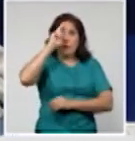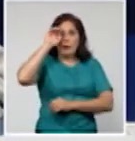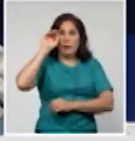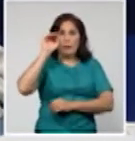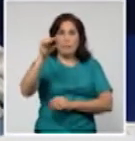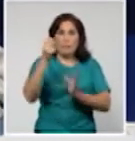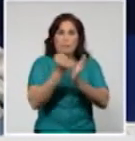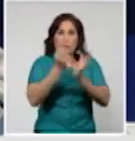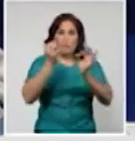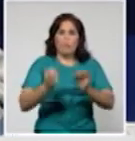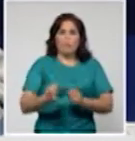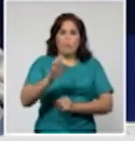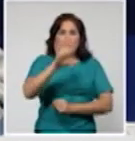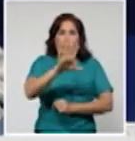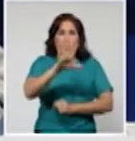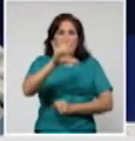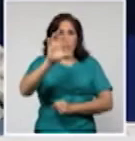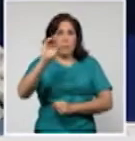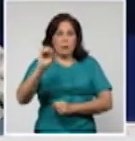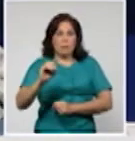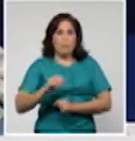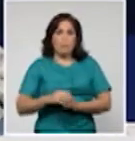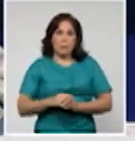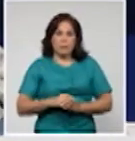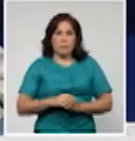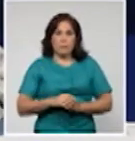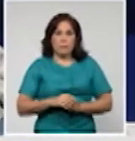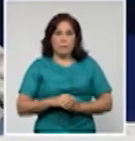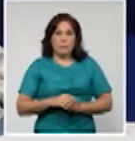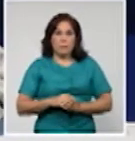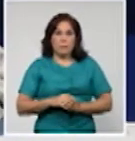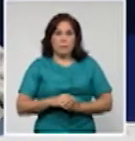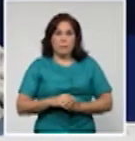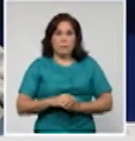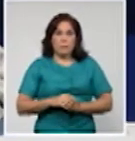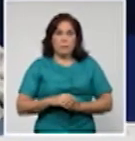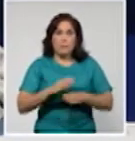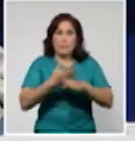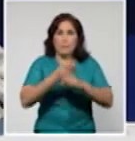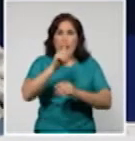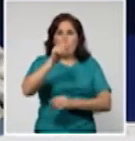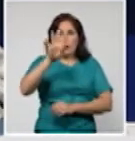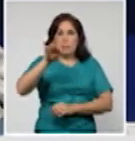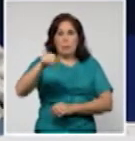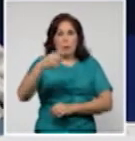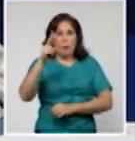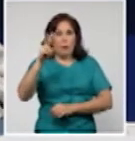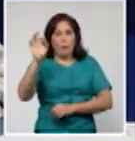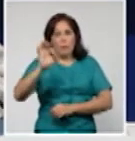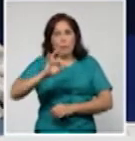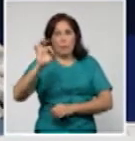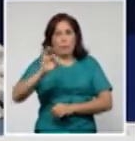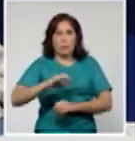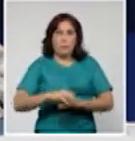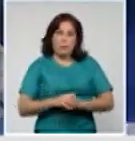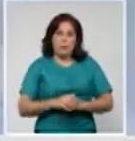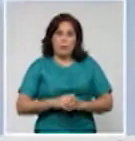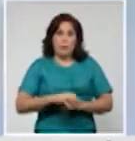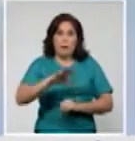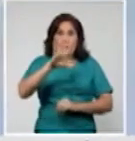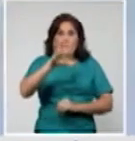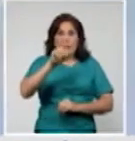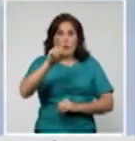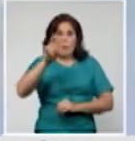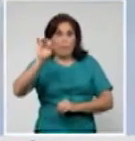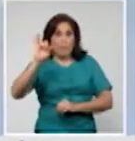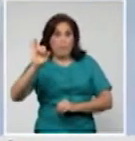5.80 per 100,000 inhabitants, slightly higher than yesterday's. To summarize, of